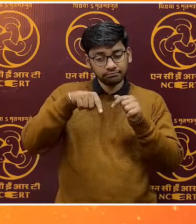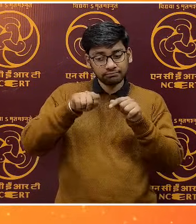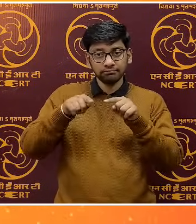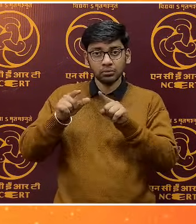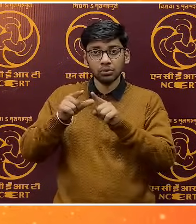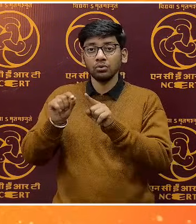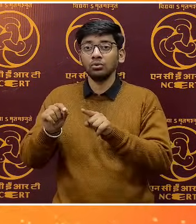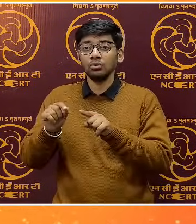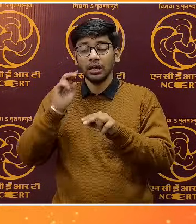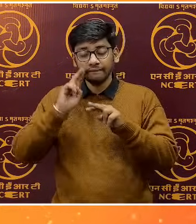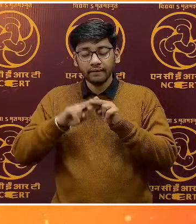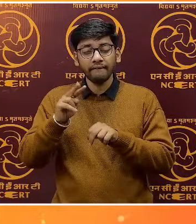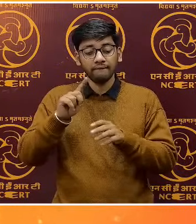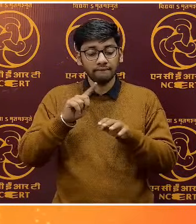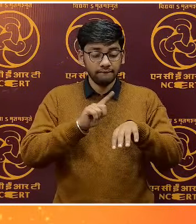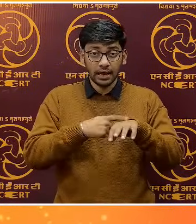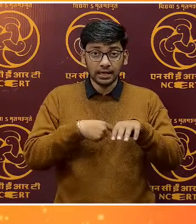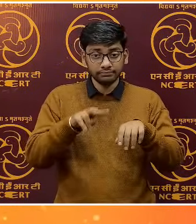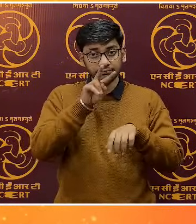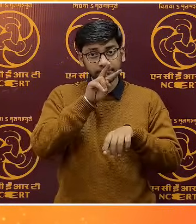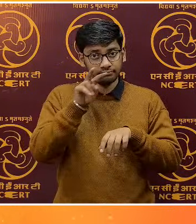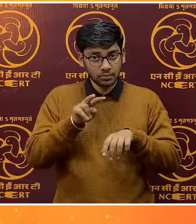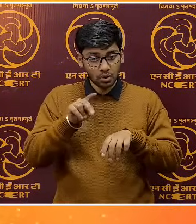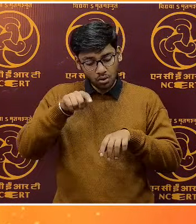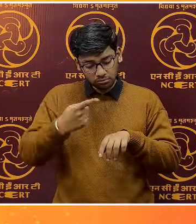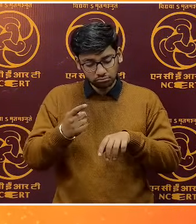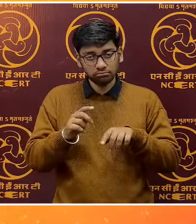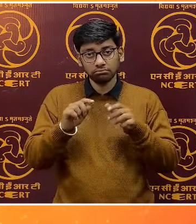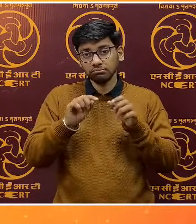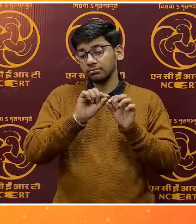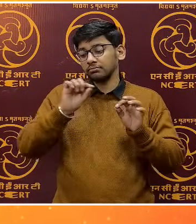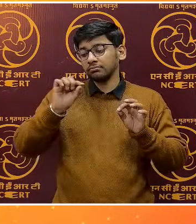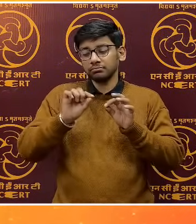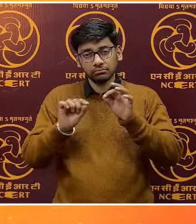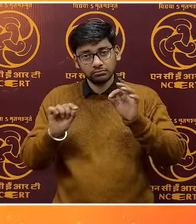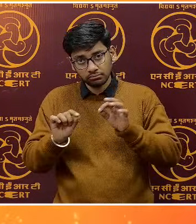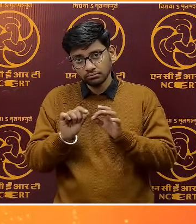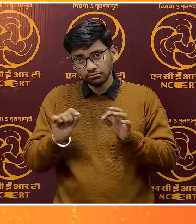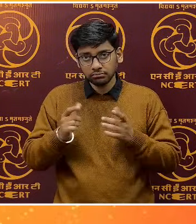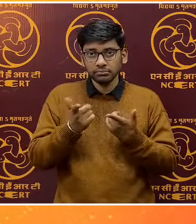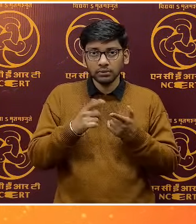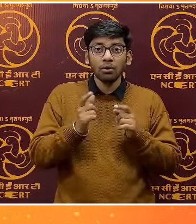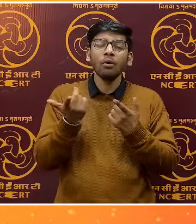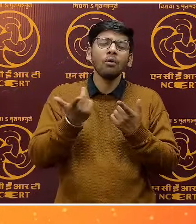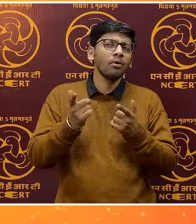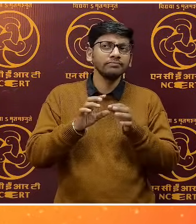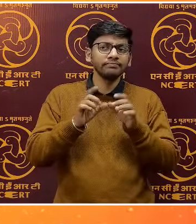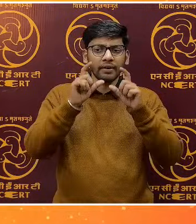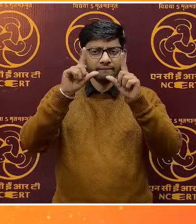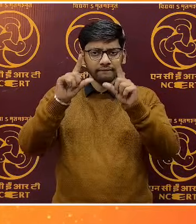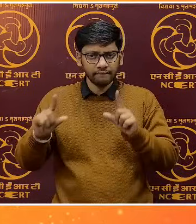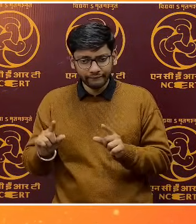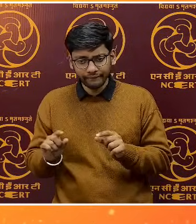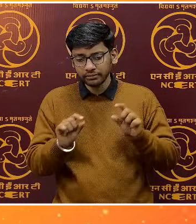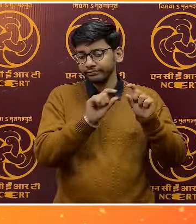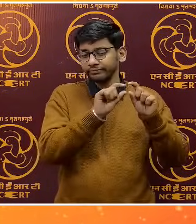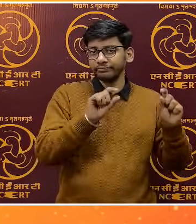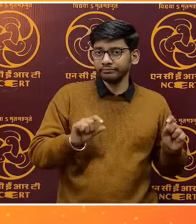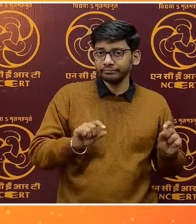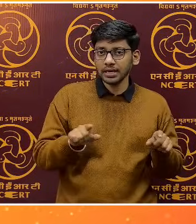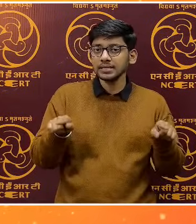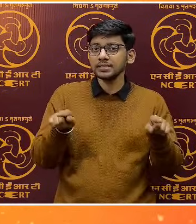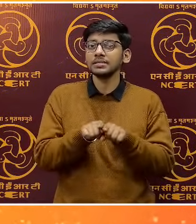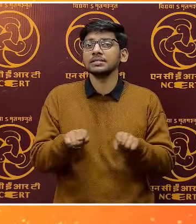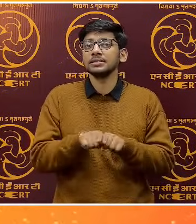that, they have to match which picture is associated with that sentence, okay? So this will be the